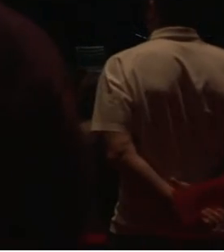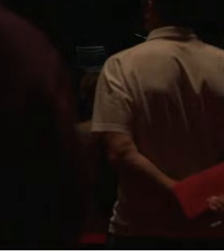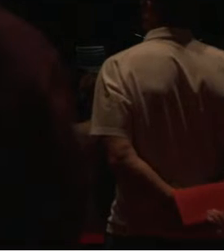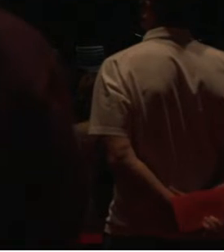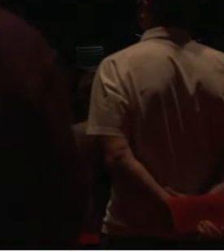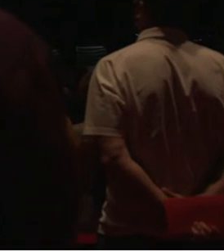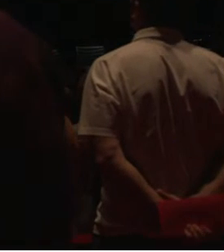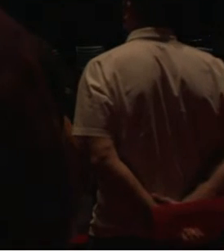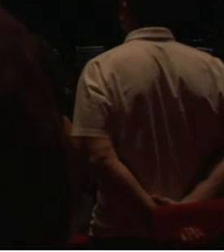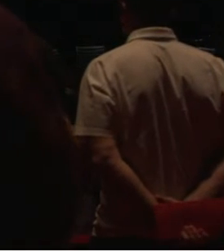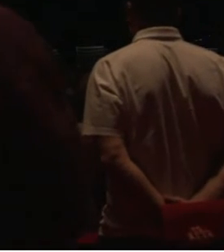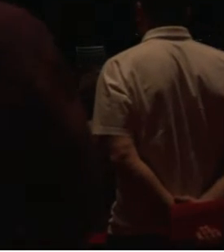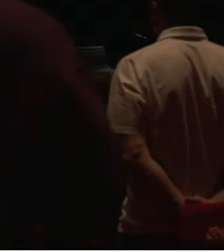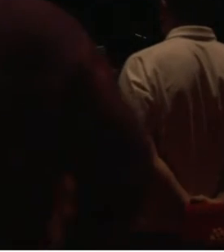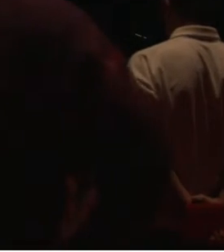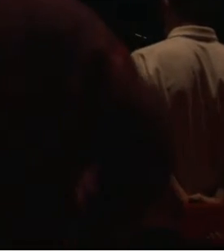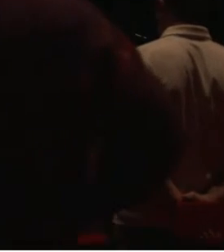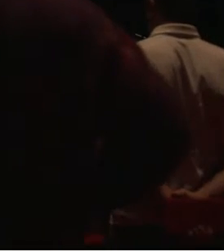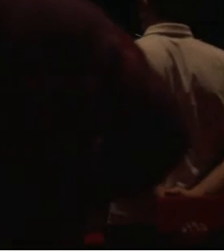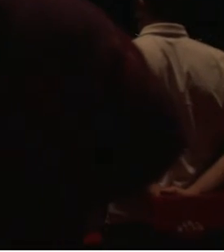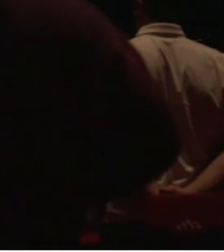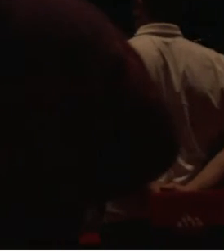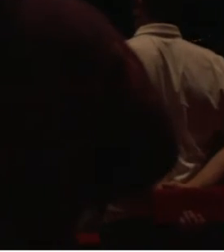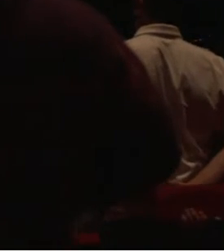returning veteran from war,